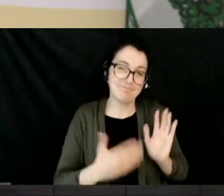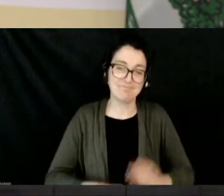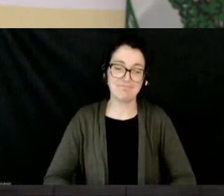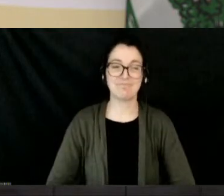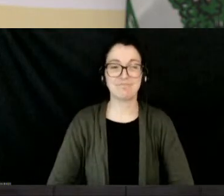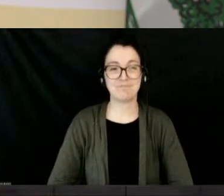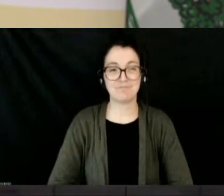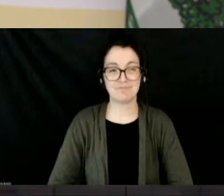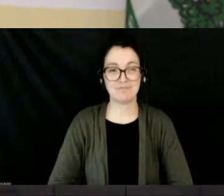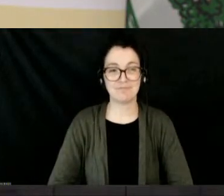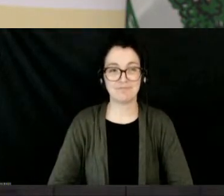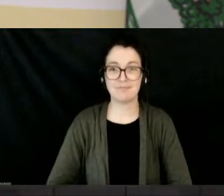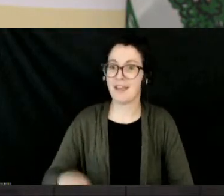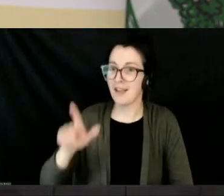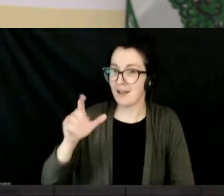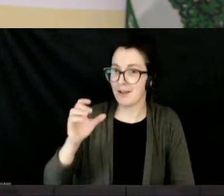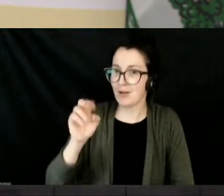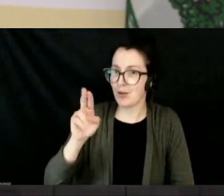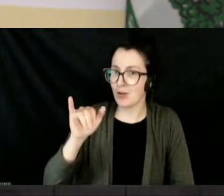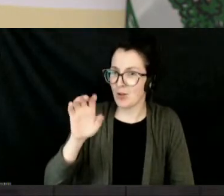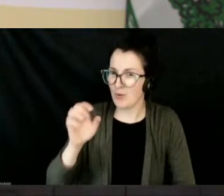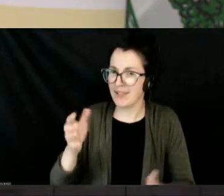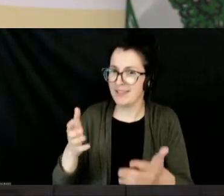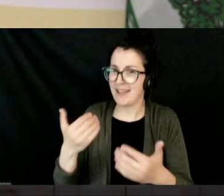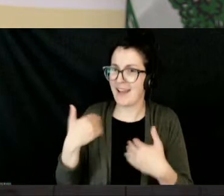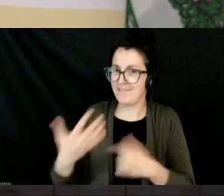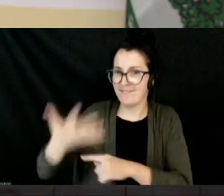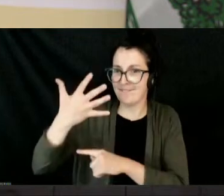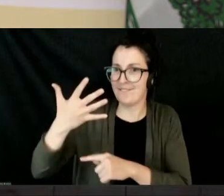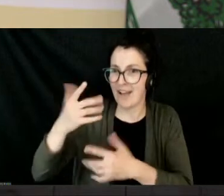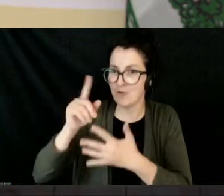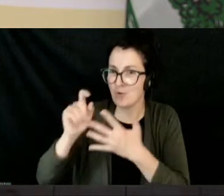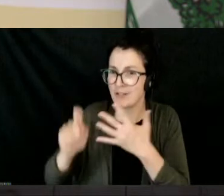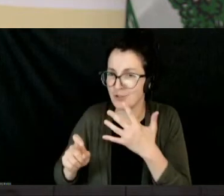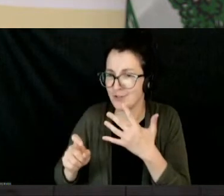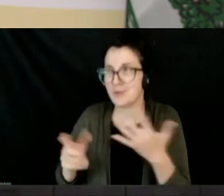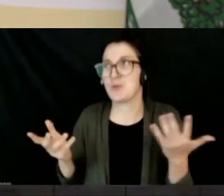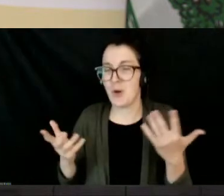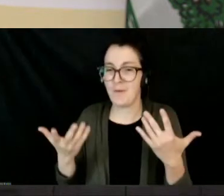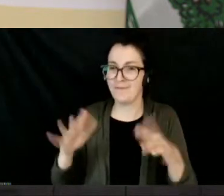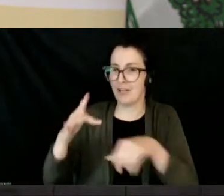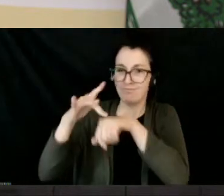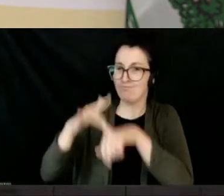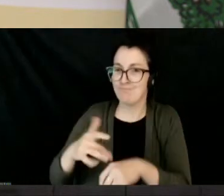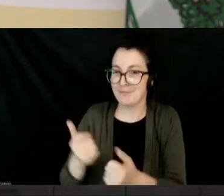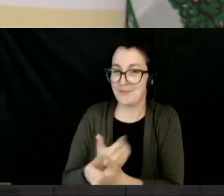because Louise Martin asked 5 questions in her too, by the way, but I'm joking.